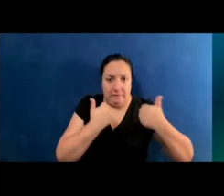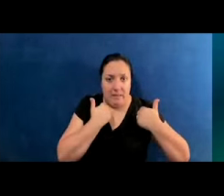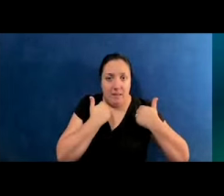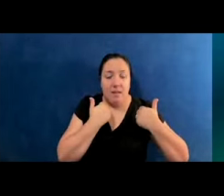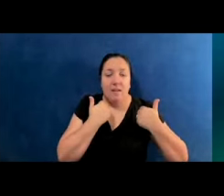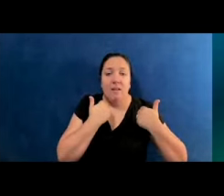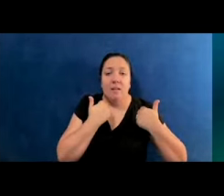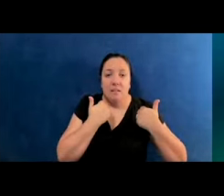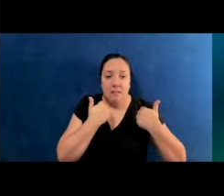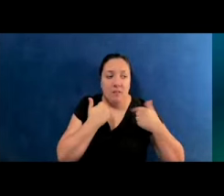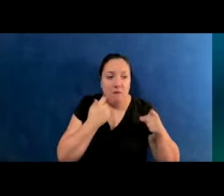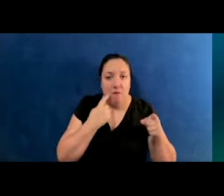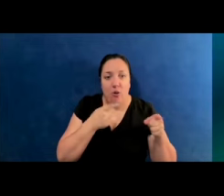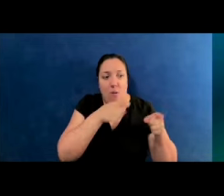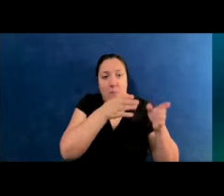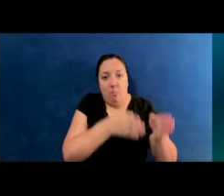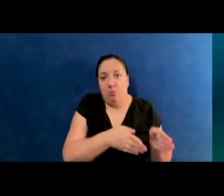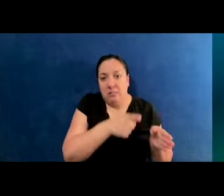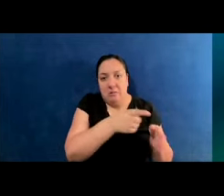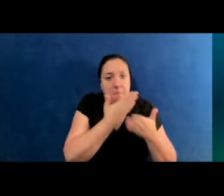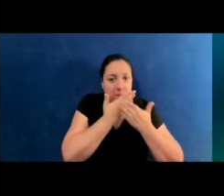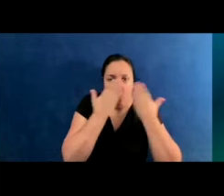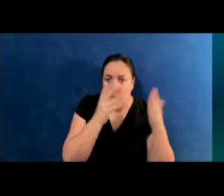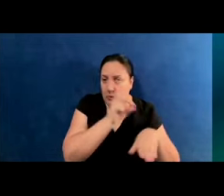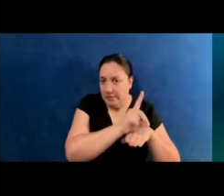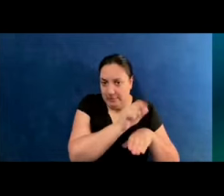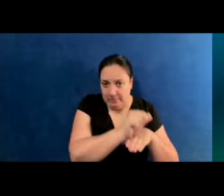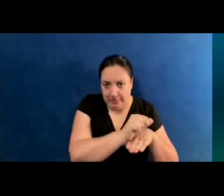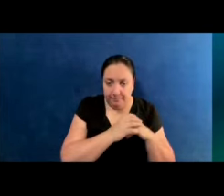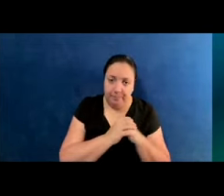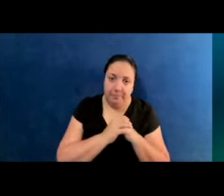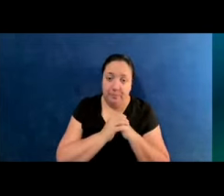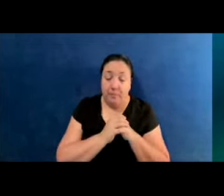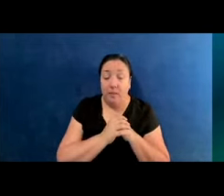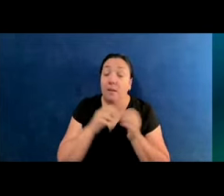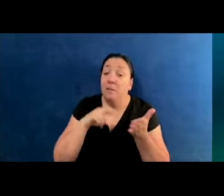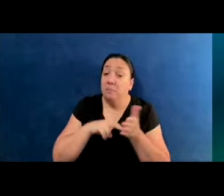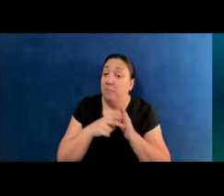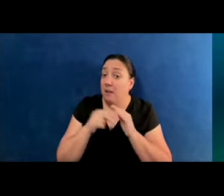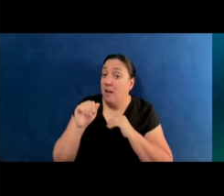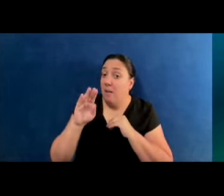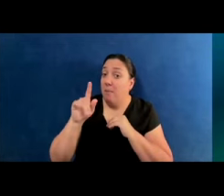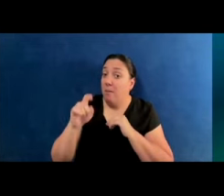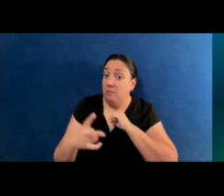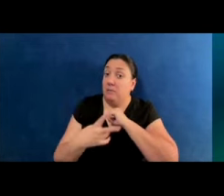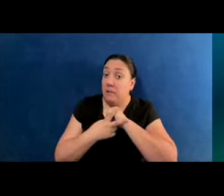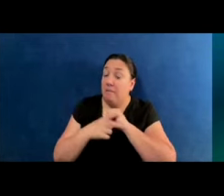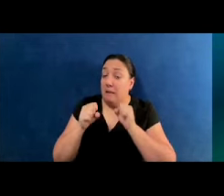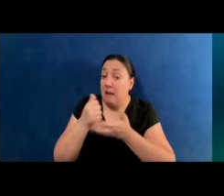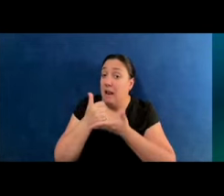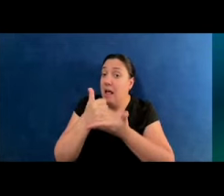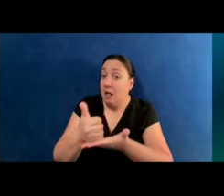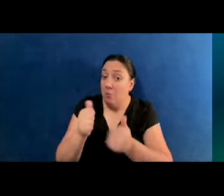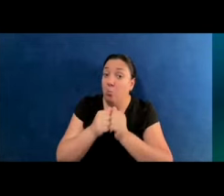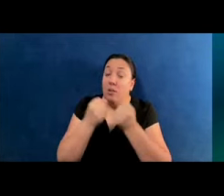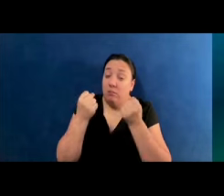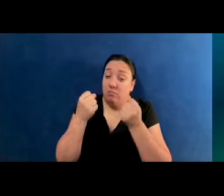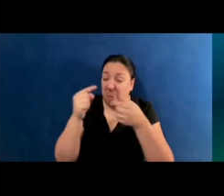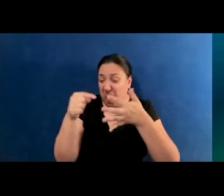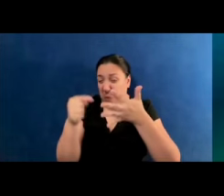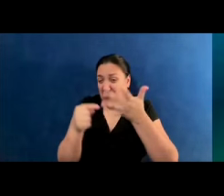comparable household without a member of a disability. And so the ABLE savings can be used to help pay for some of these